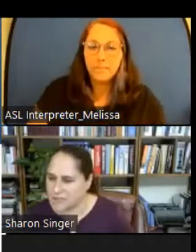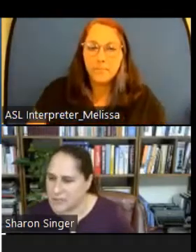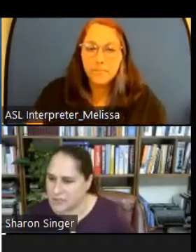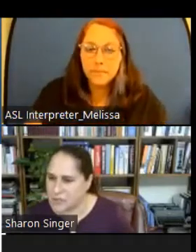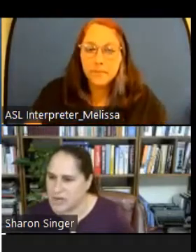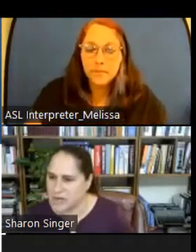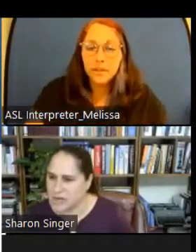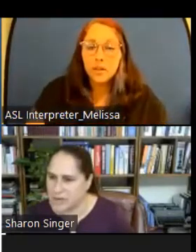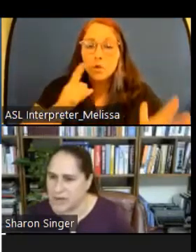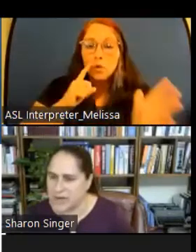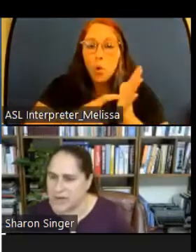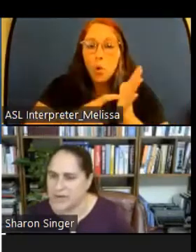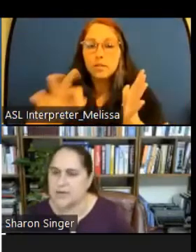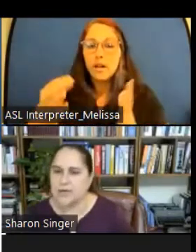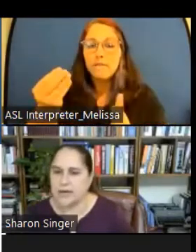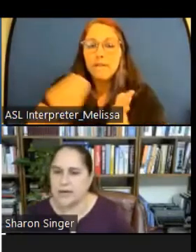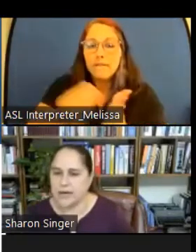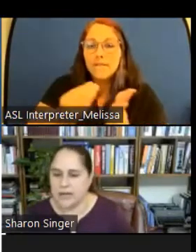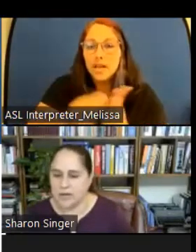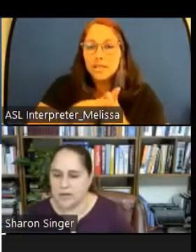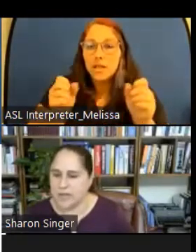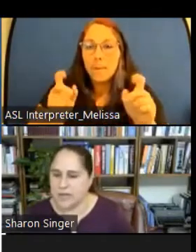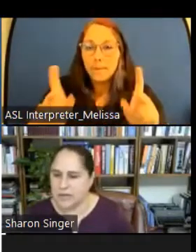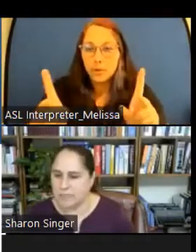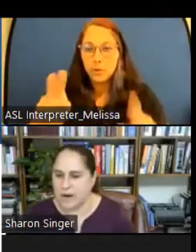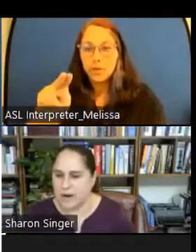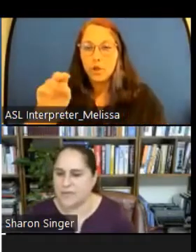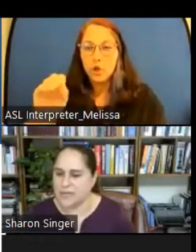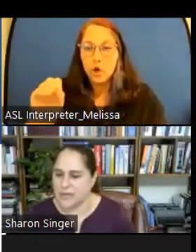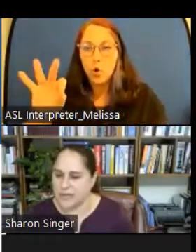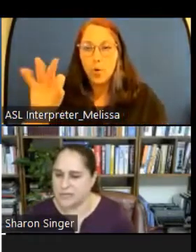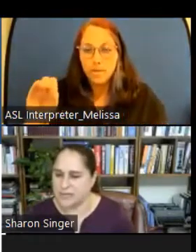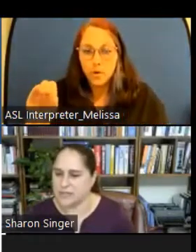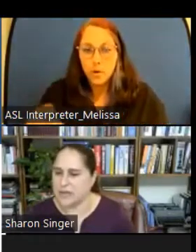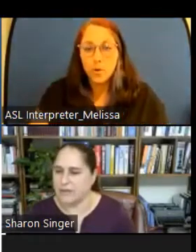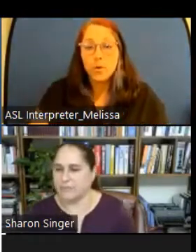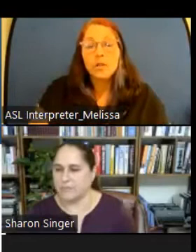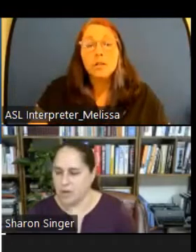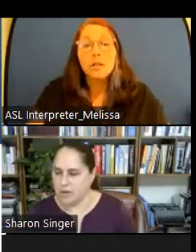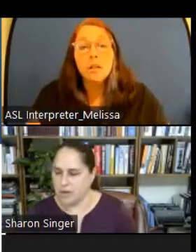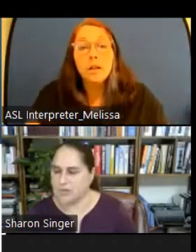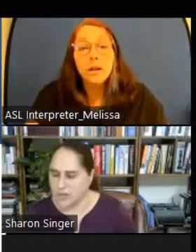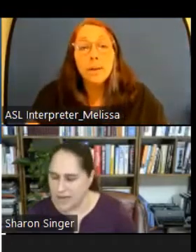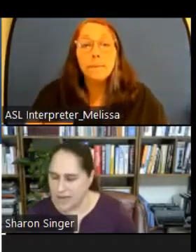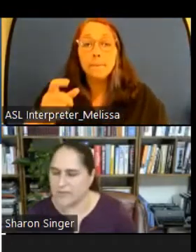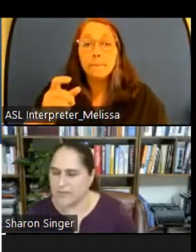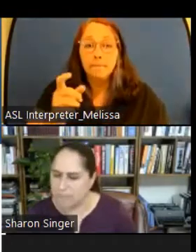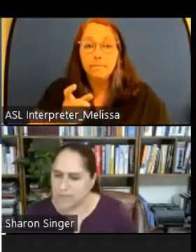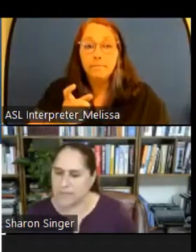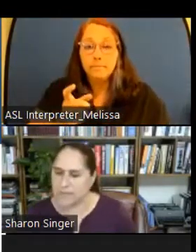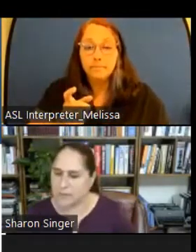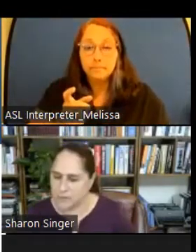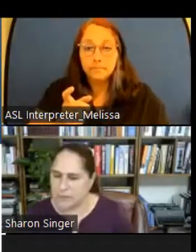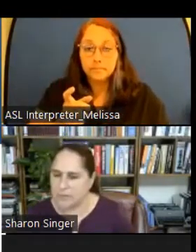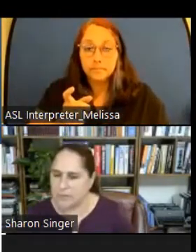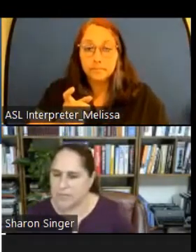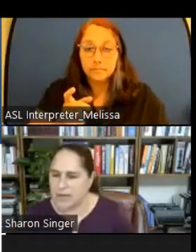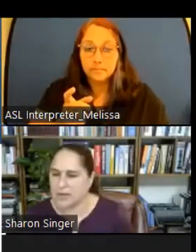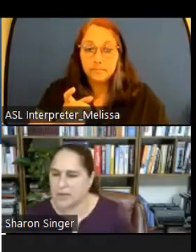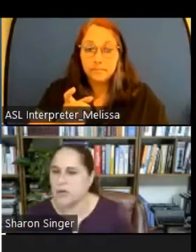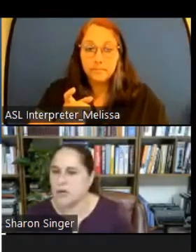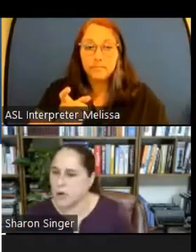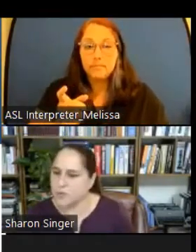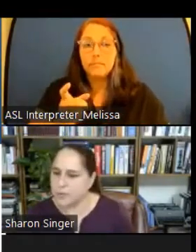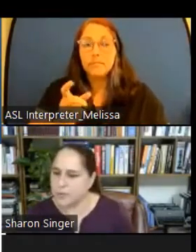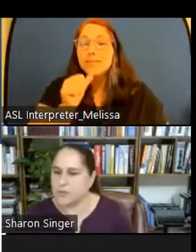have to be a local government body. It could be a nonprofit that is the collaborative applicant and pulls people